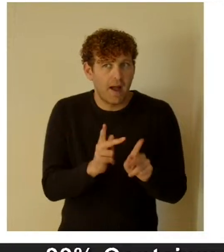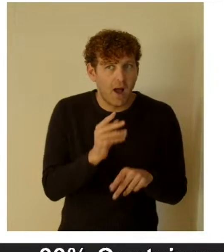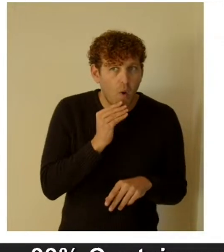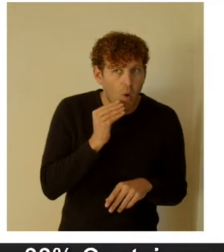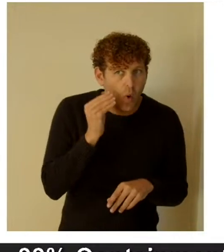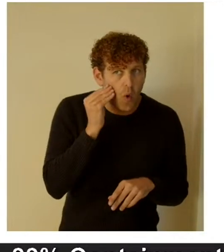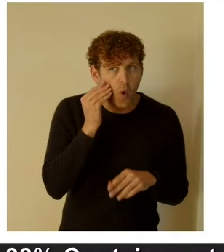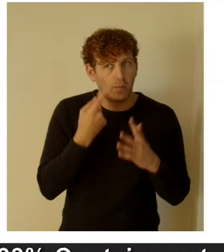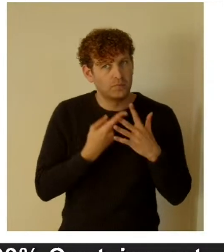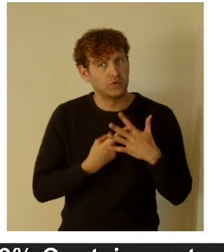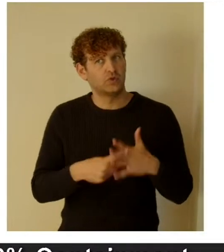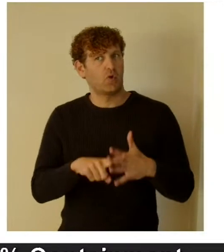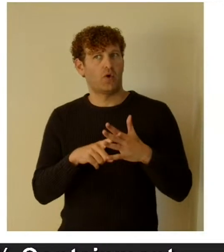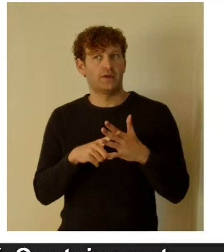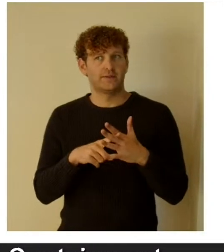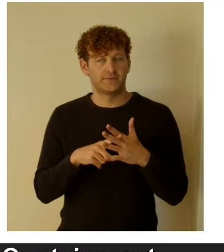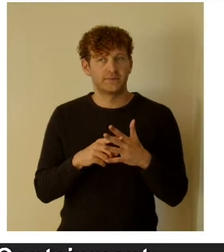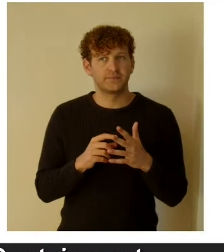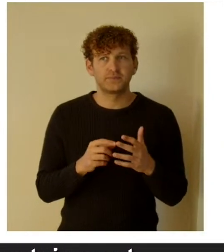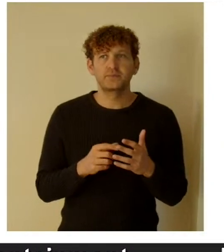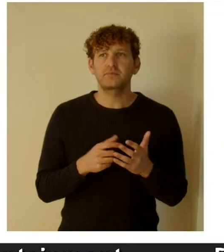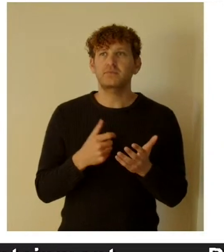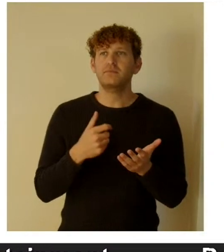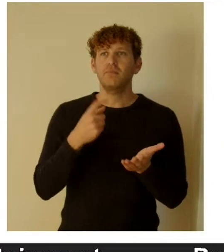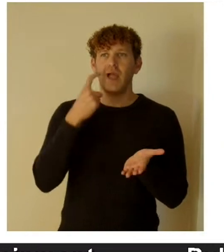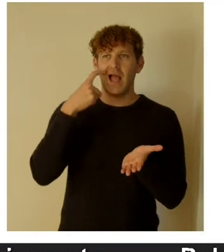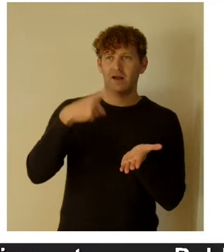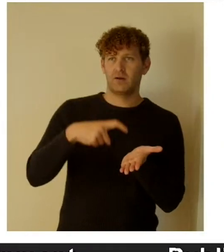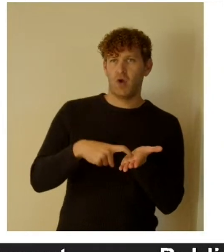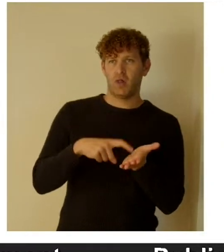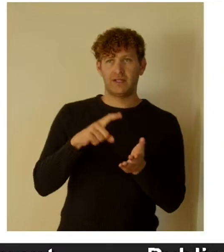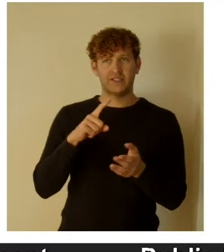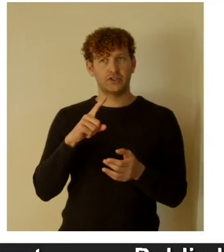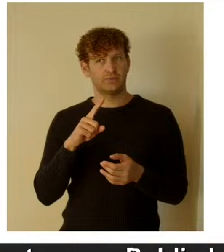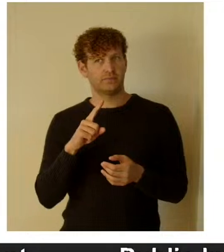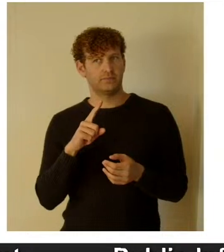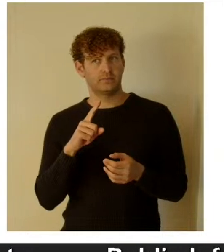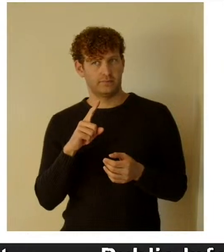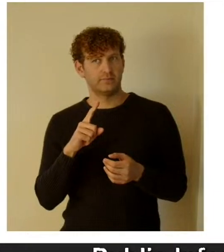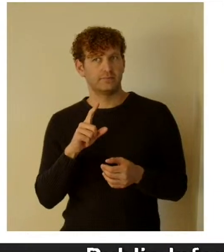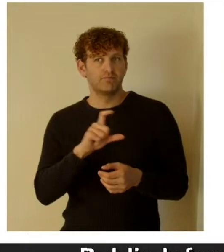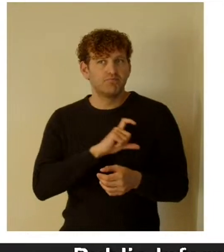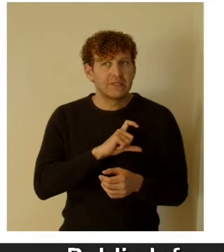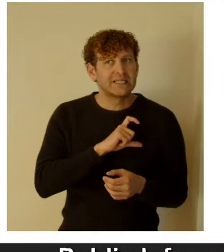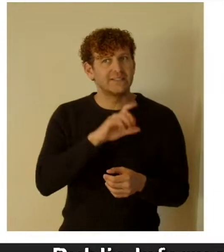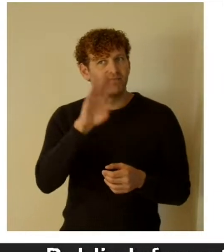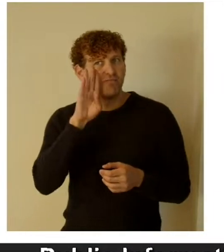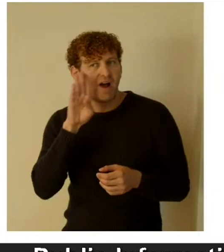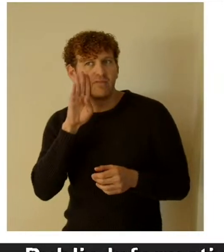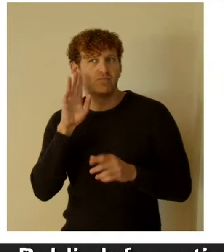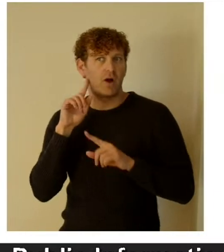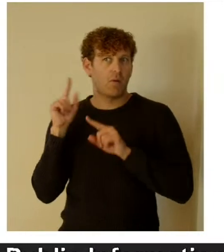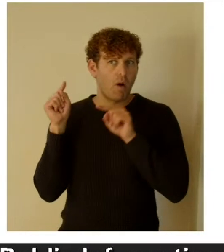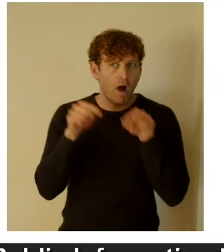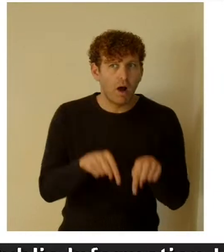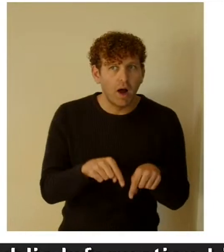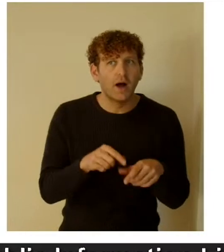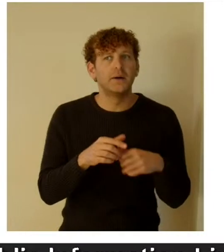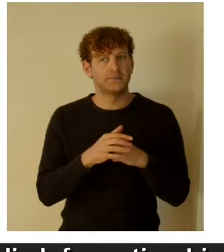by, again, acknowledging the first responders who came in here, into our community, both from our